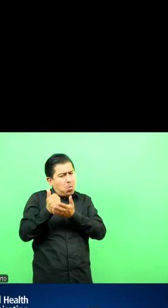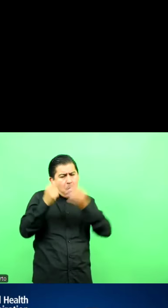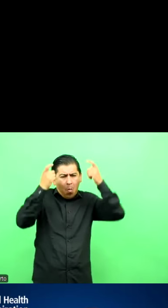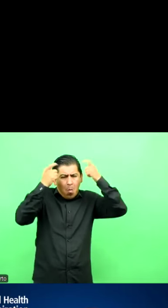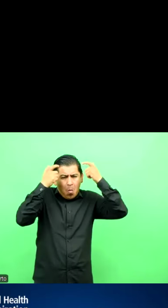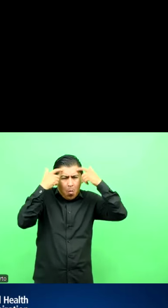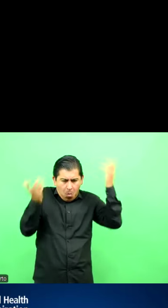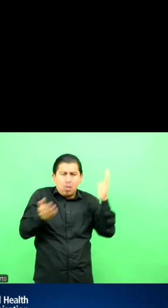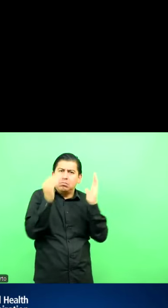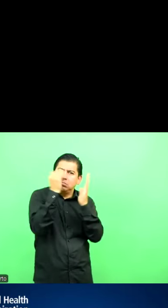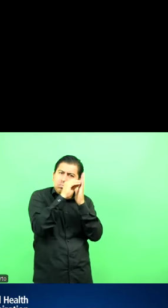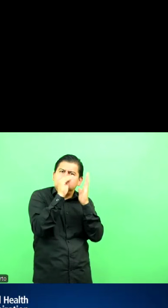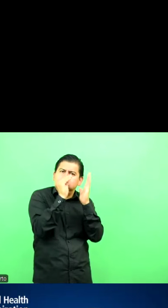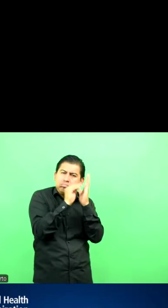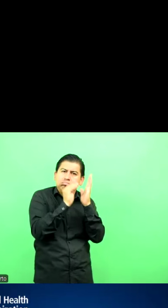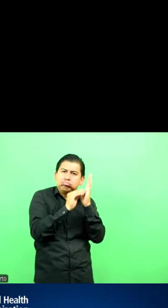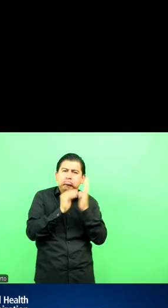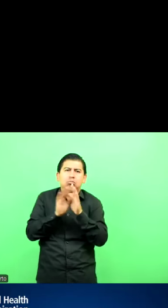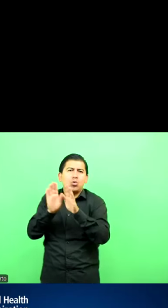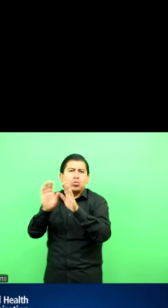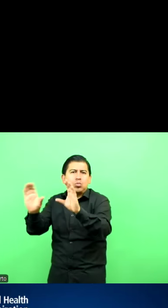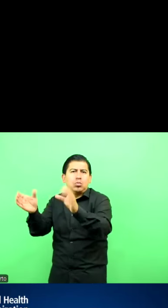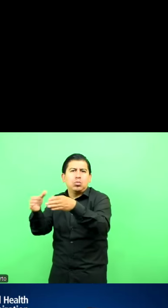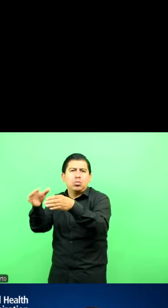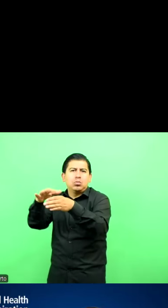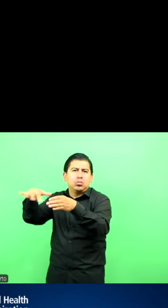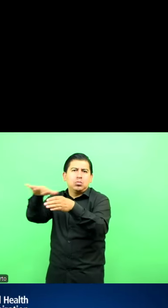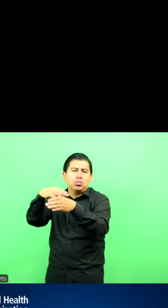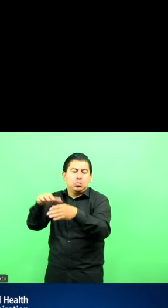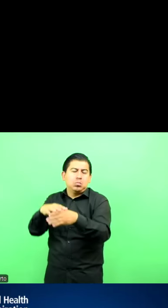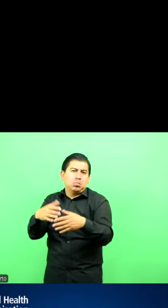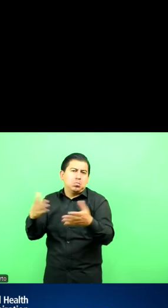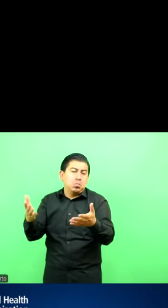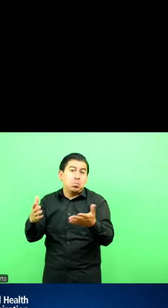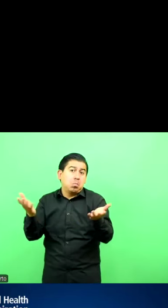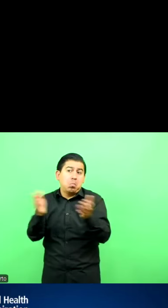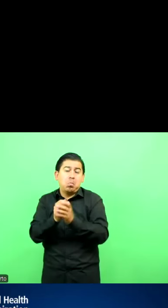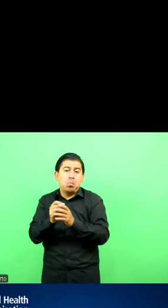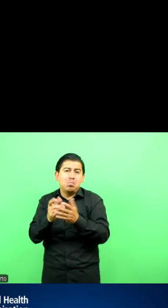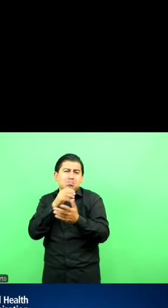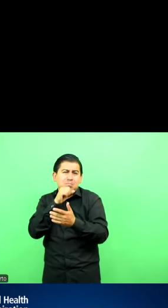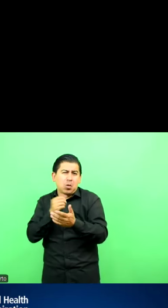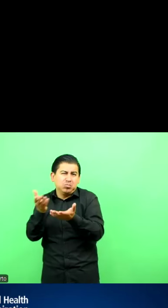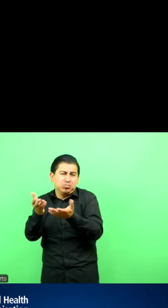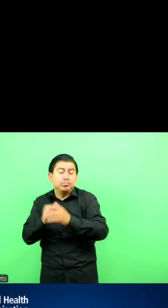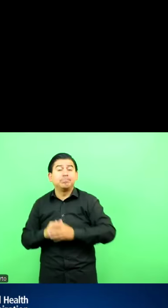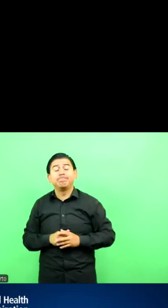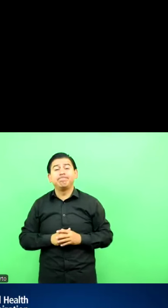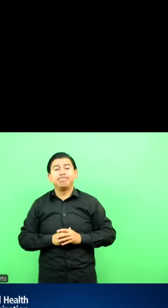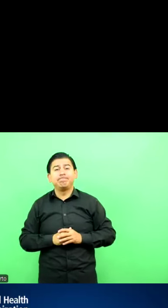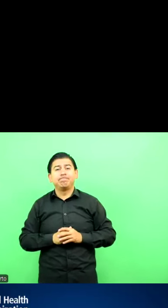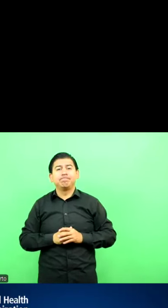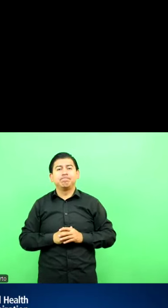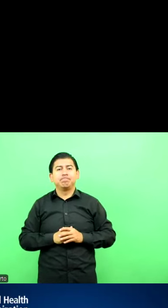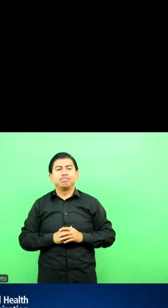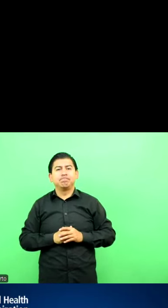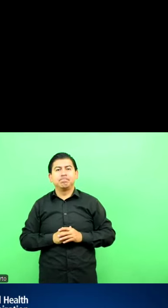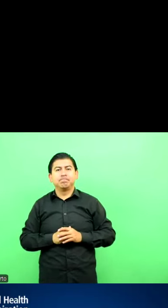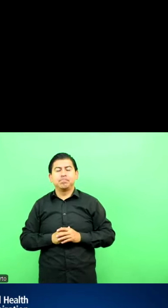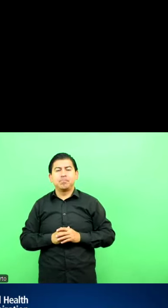preparedness efforts and humanitarian plans, as well the policies. The second thing is, when we have the